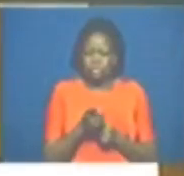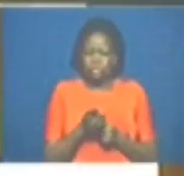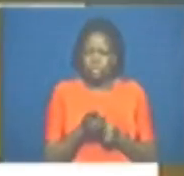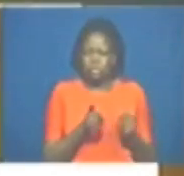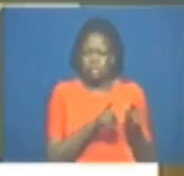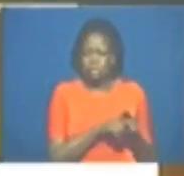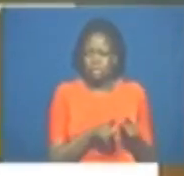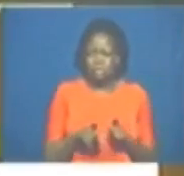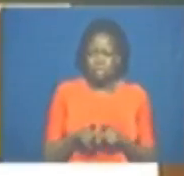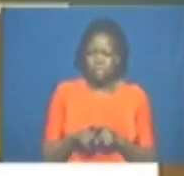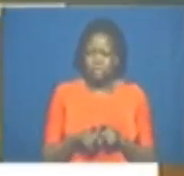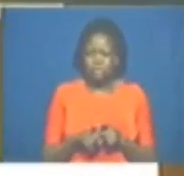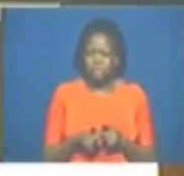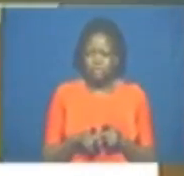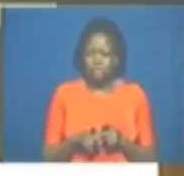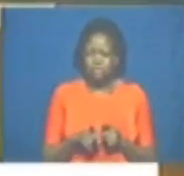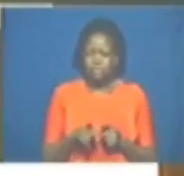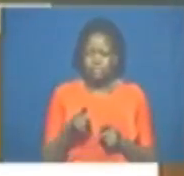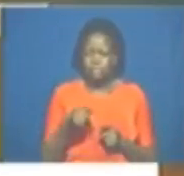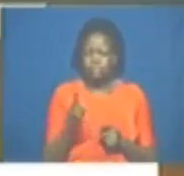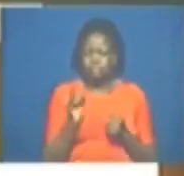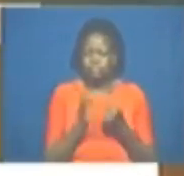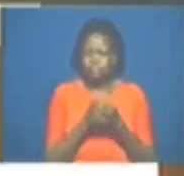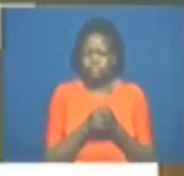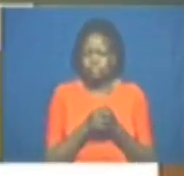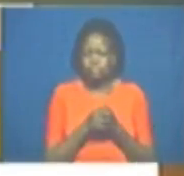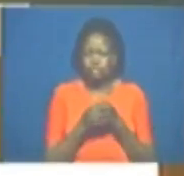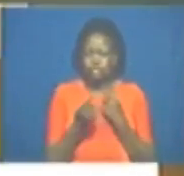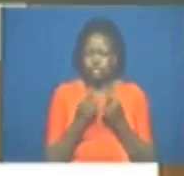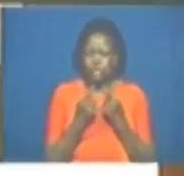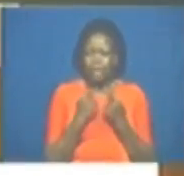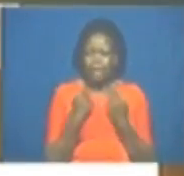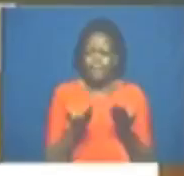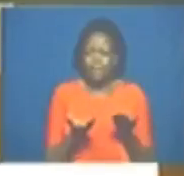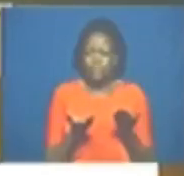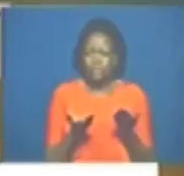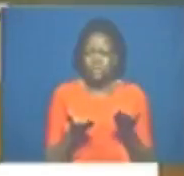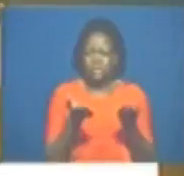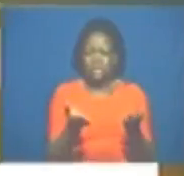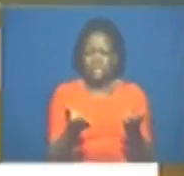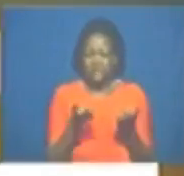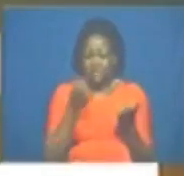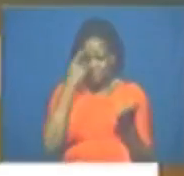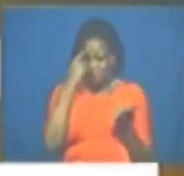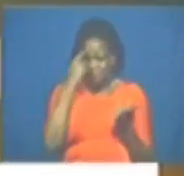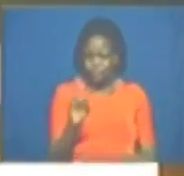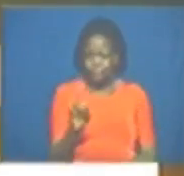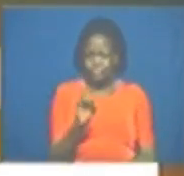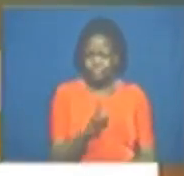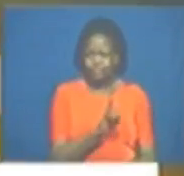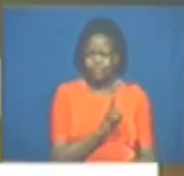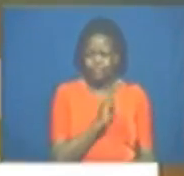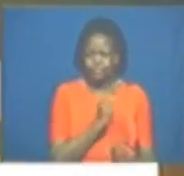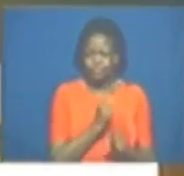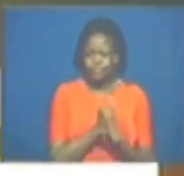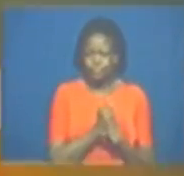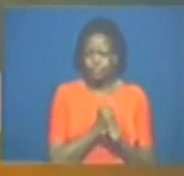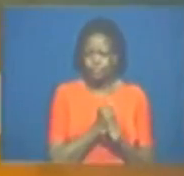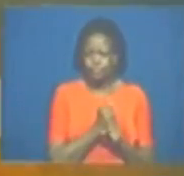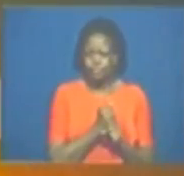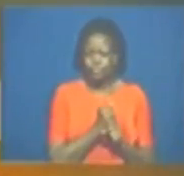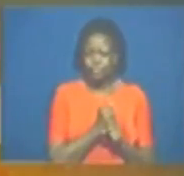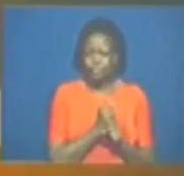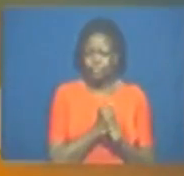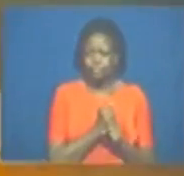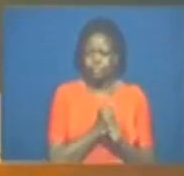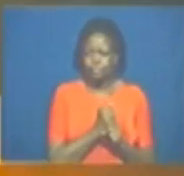course, Martin Andati, at the same time, just talking about the need for each function, or rather,